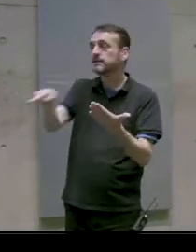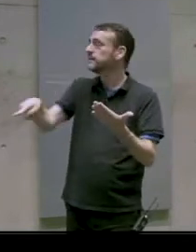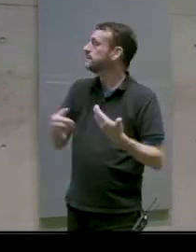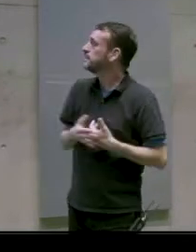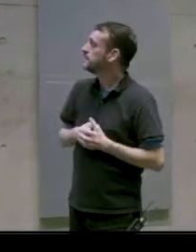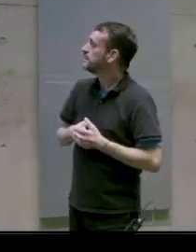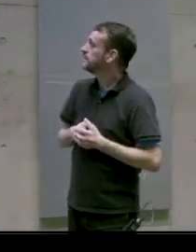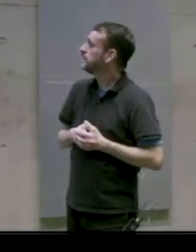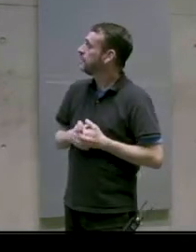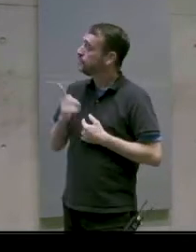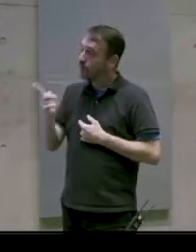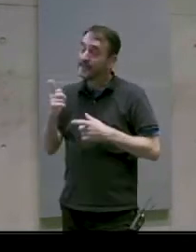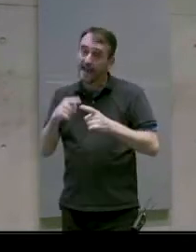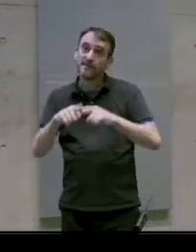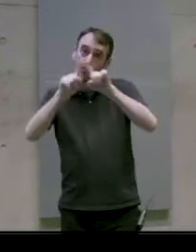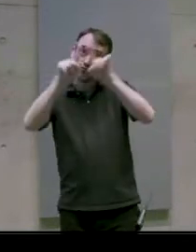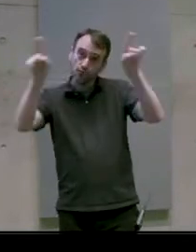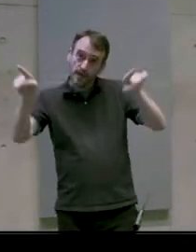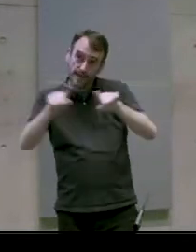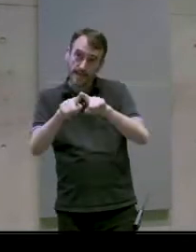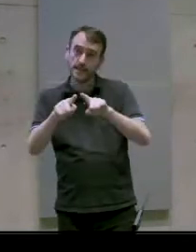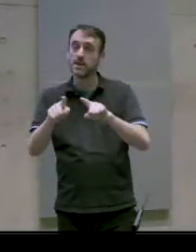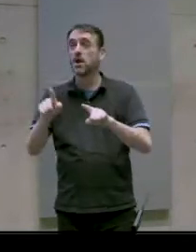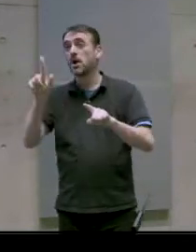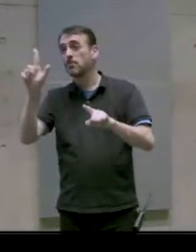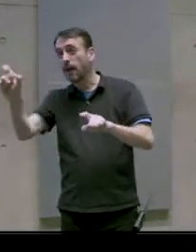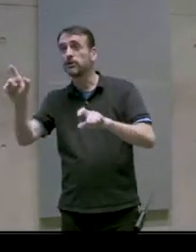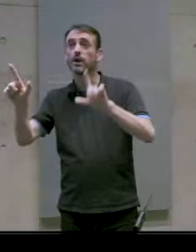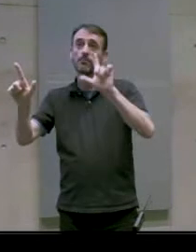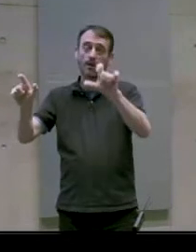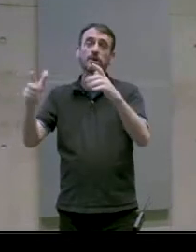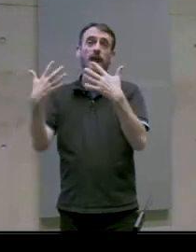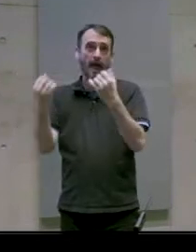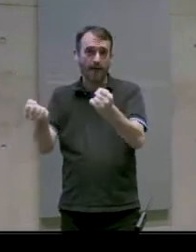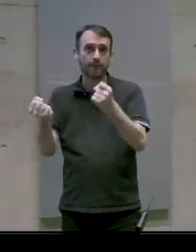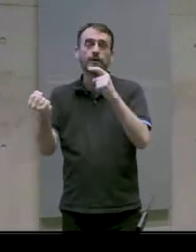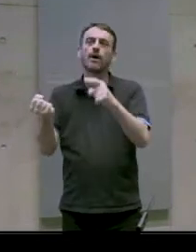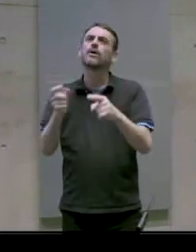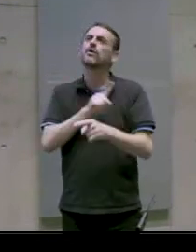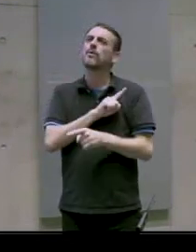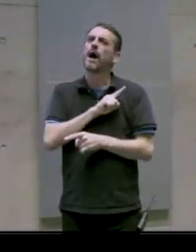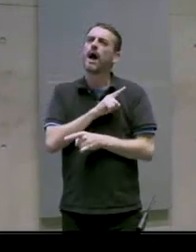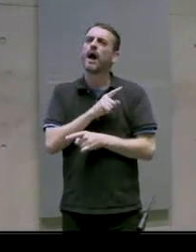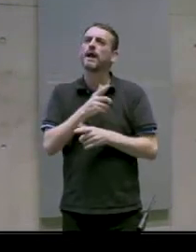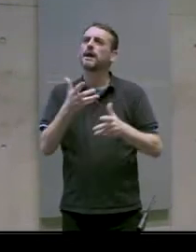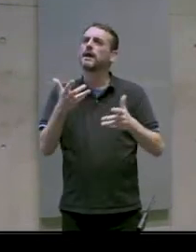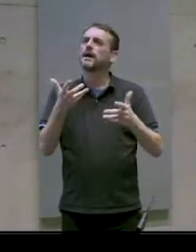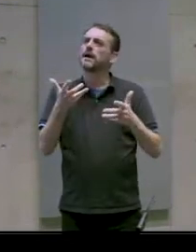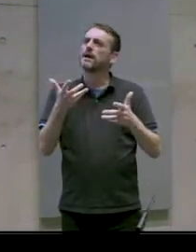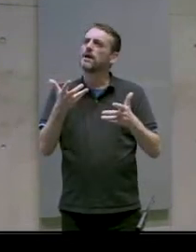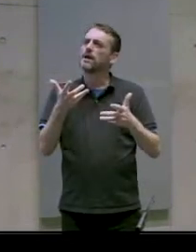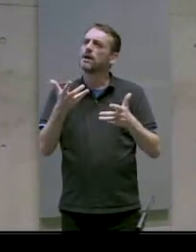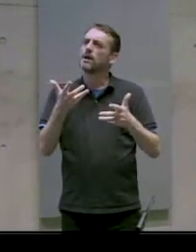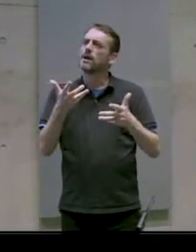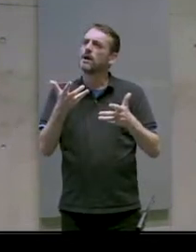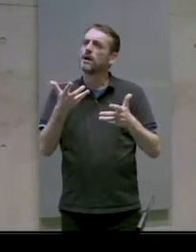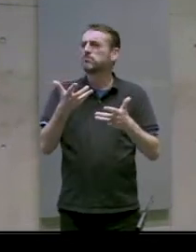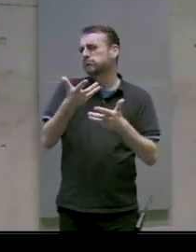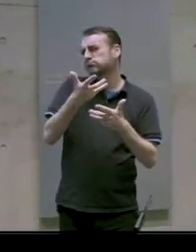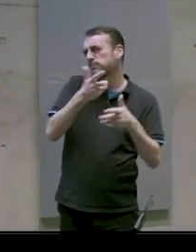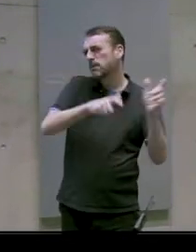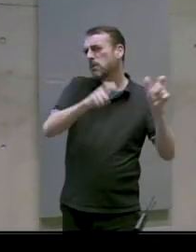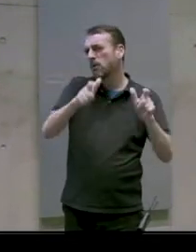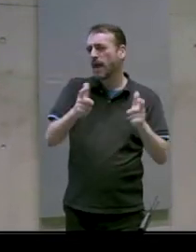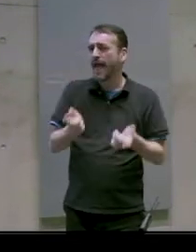We have put buttons on screens as well to get through because some people play on headphones and they don't want to talk. But generally speaking,